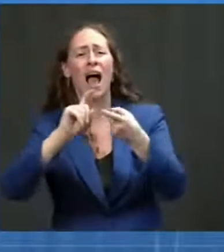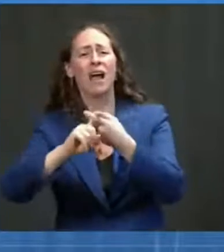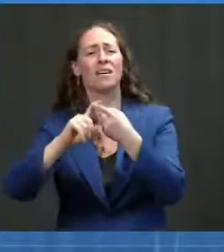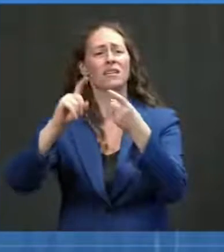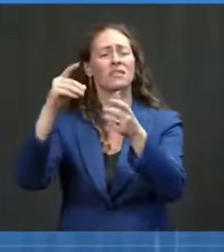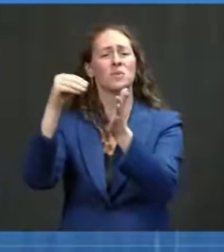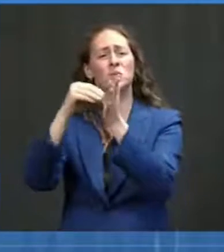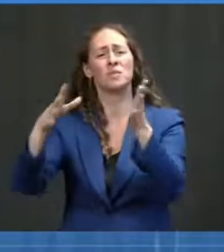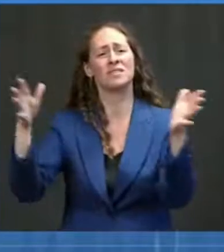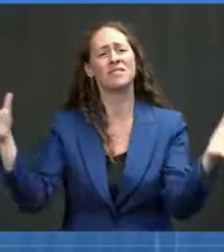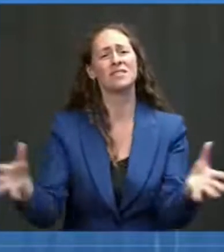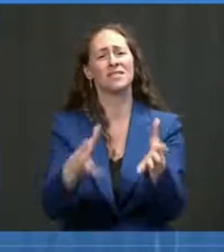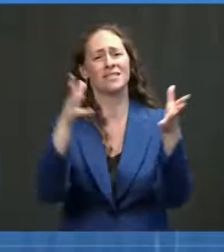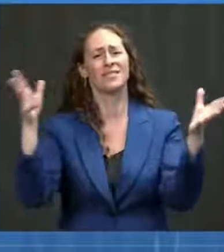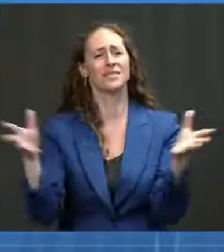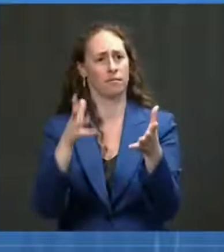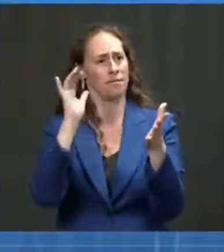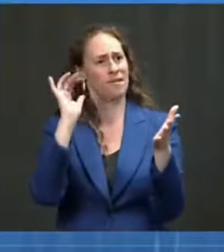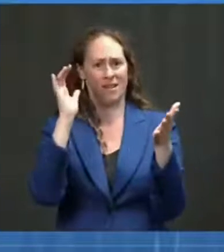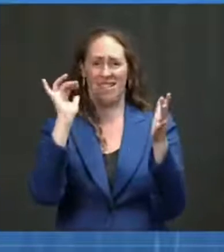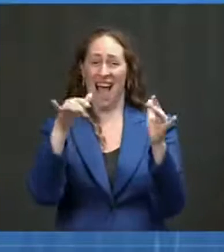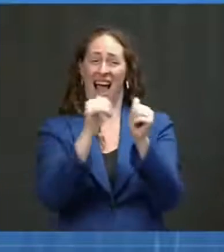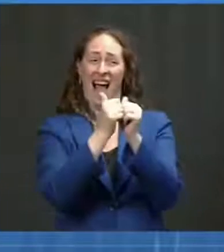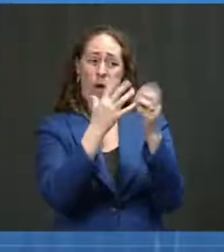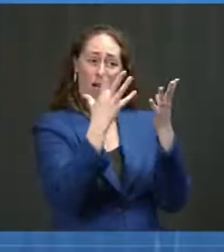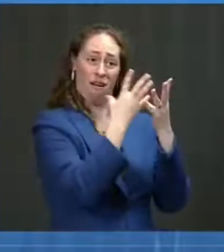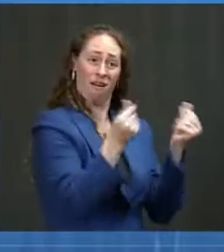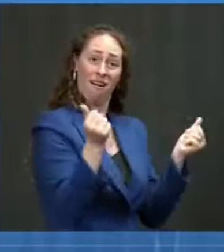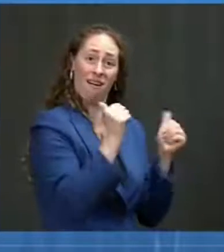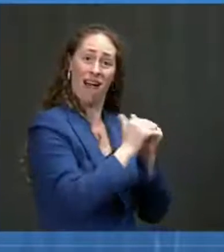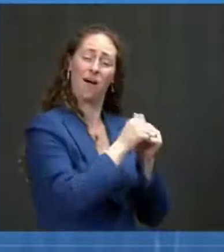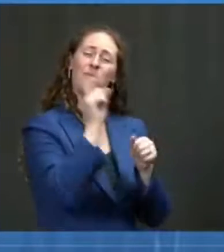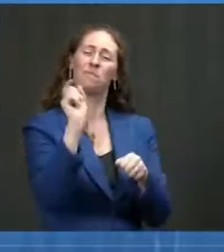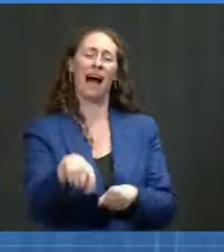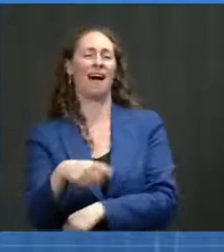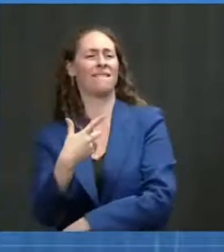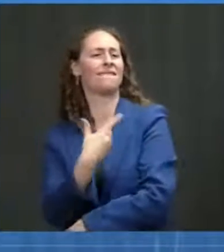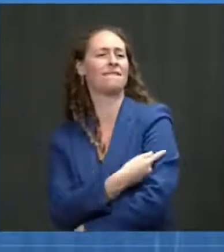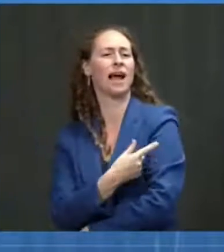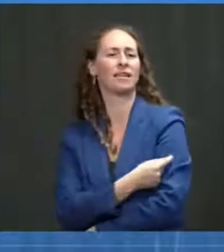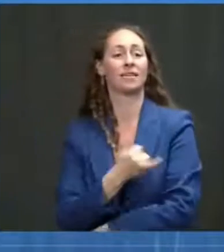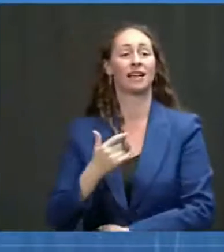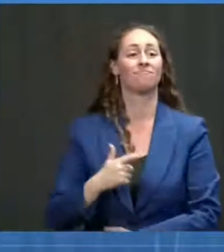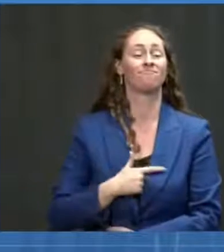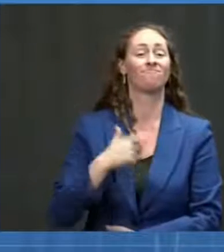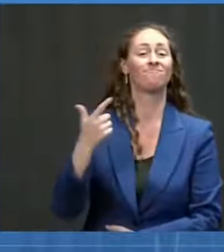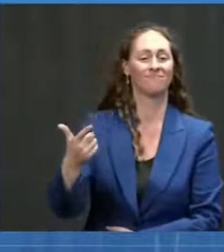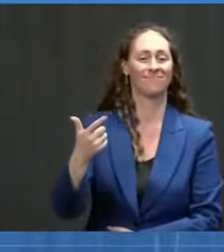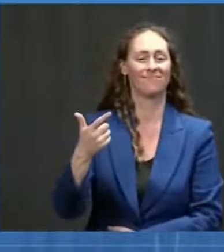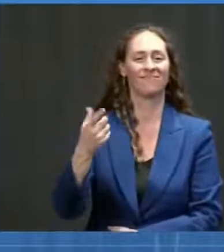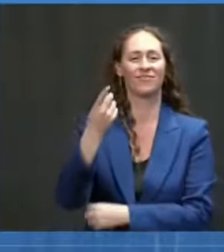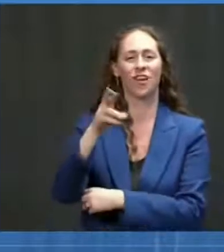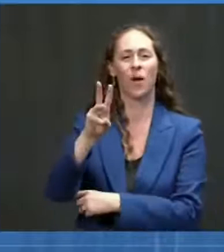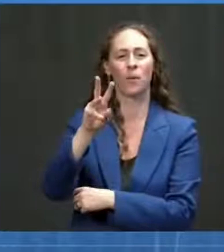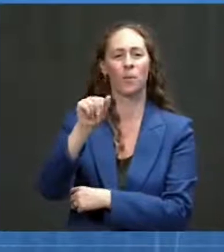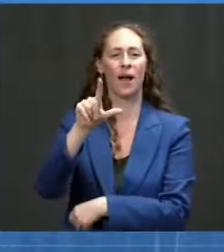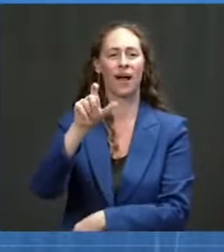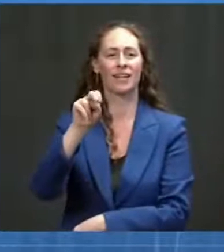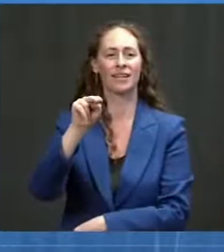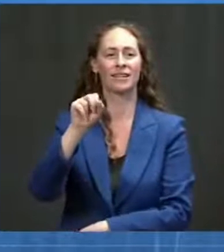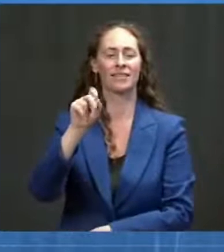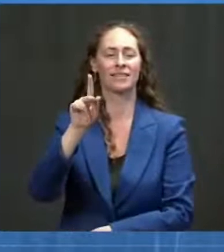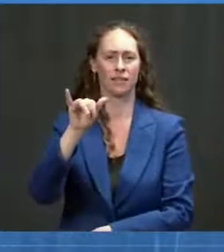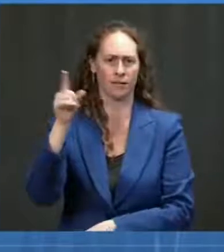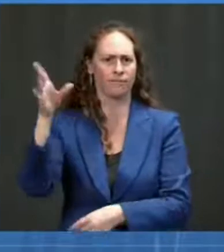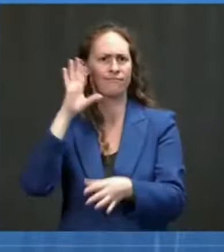to ending this pandemic. I'll now turn it over to Dr. Walensky, who will walk us through some of the data that help inform our decision to take action